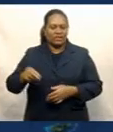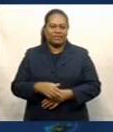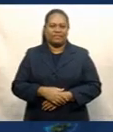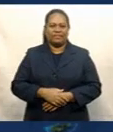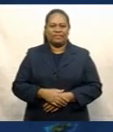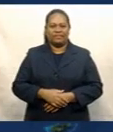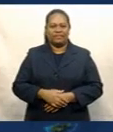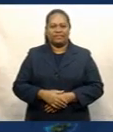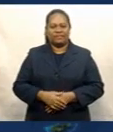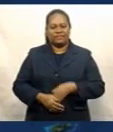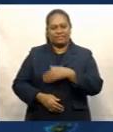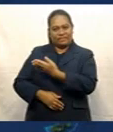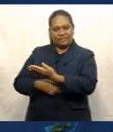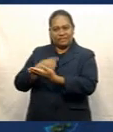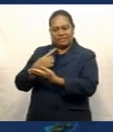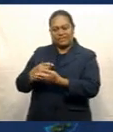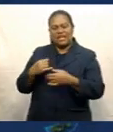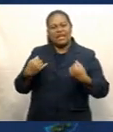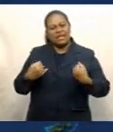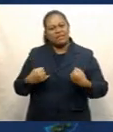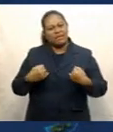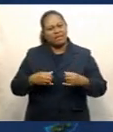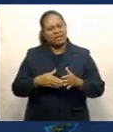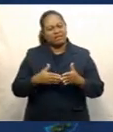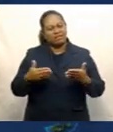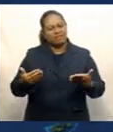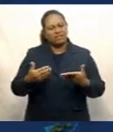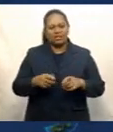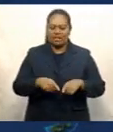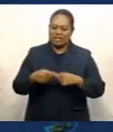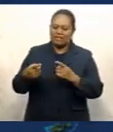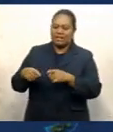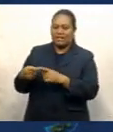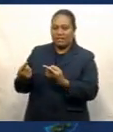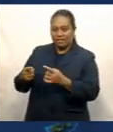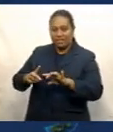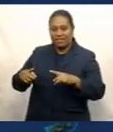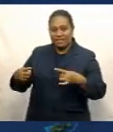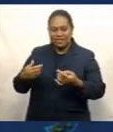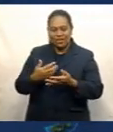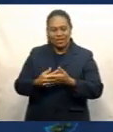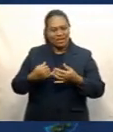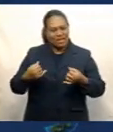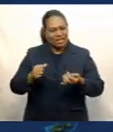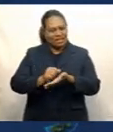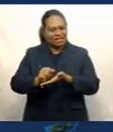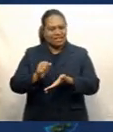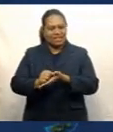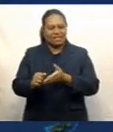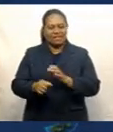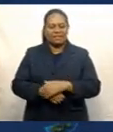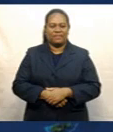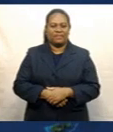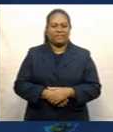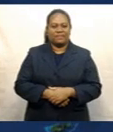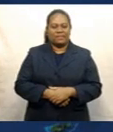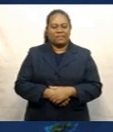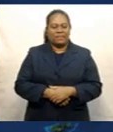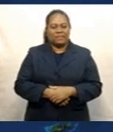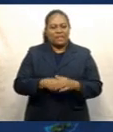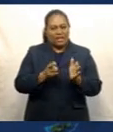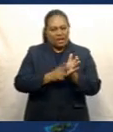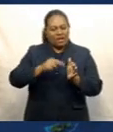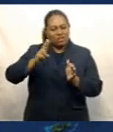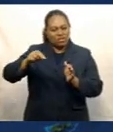just implemented online sales for variety items, which we are servicing in our Nasuri shop only at the